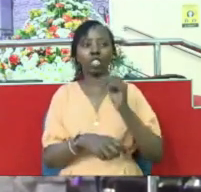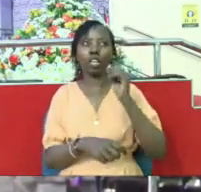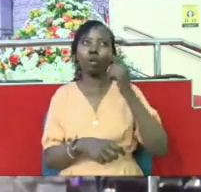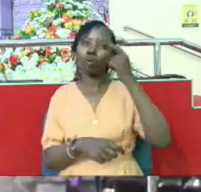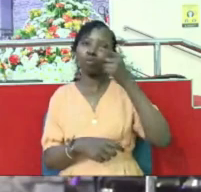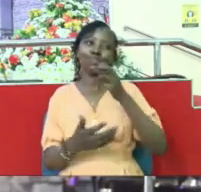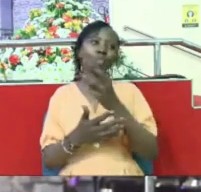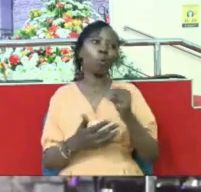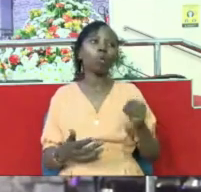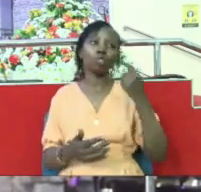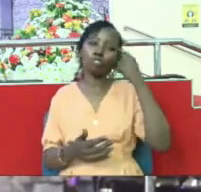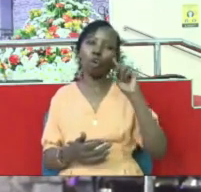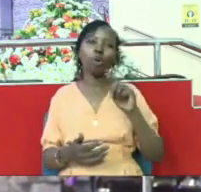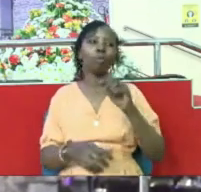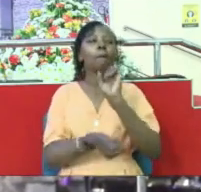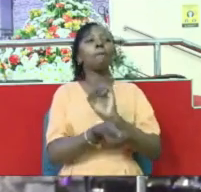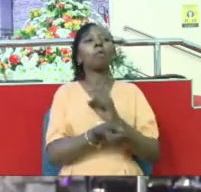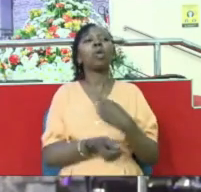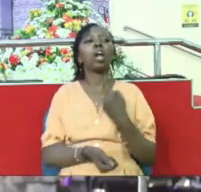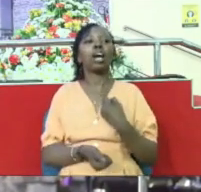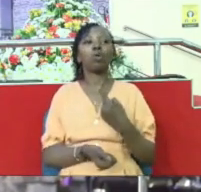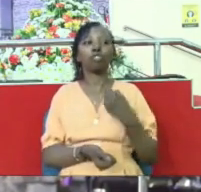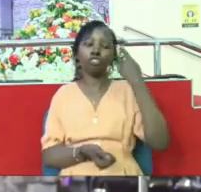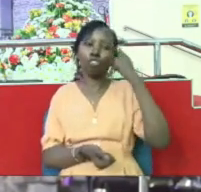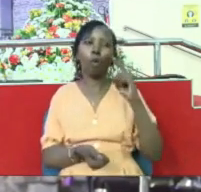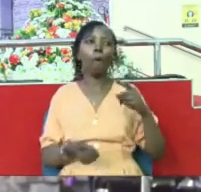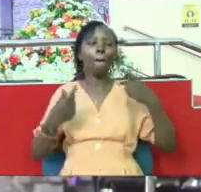You know, sometimes you become so suspicious.